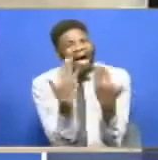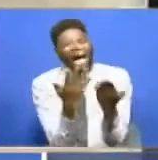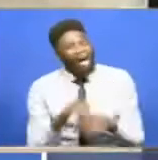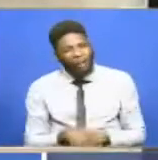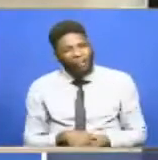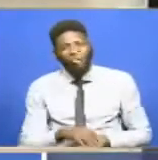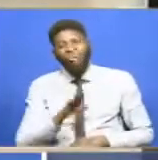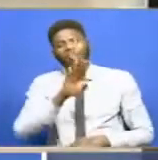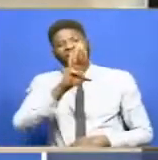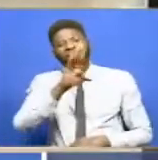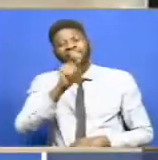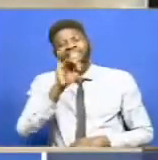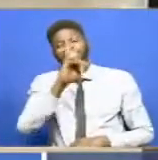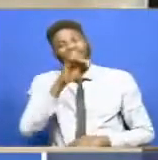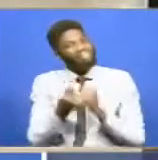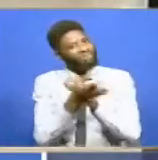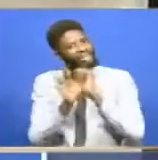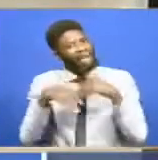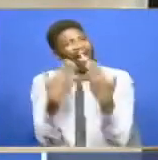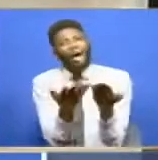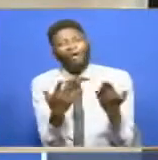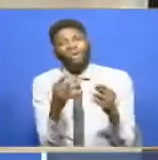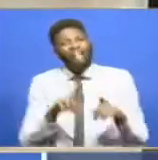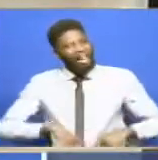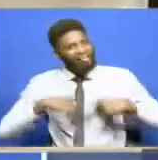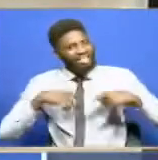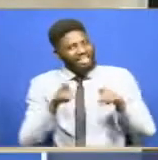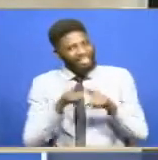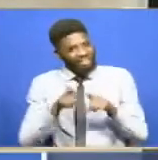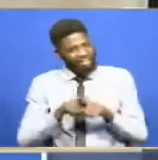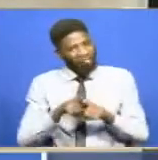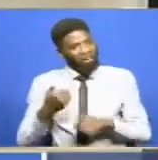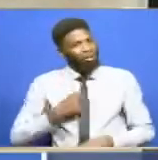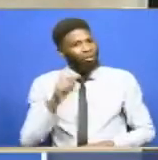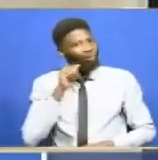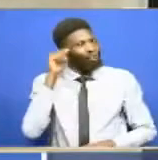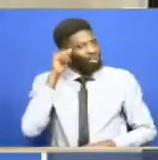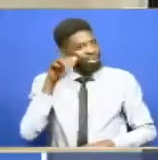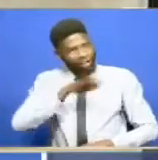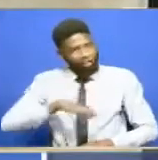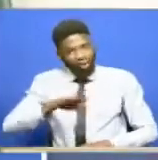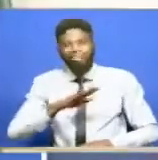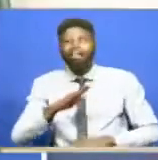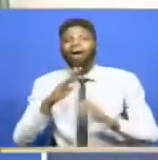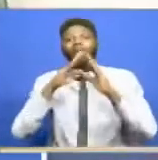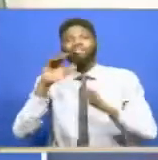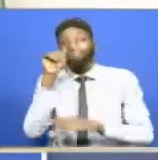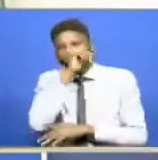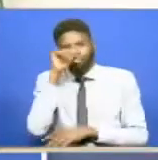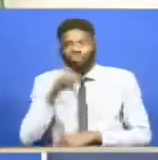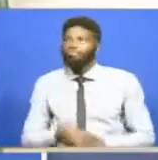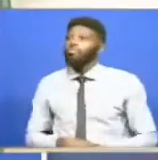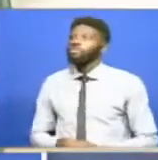is saying, life as an adolescent in the informal settlements. How is that like?